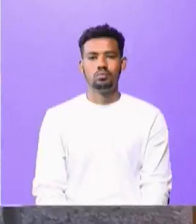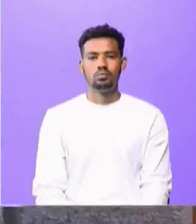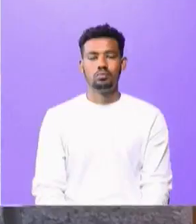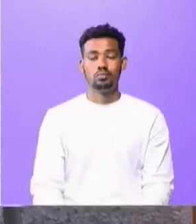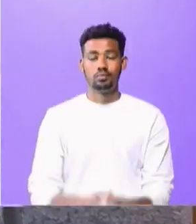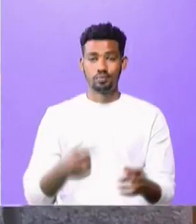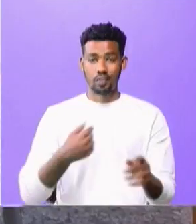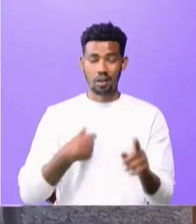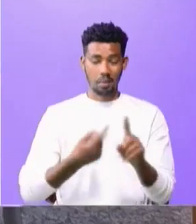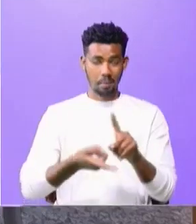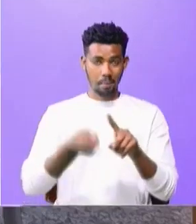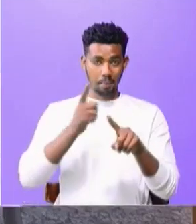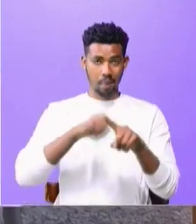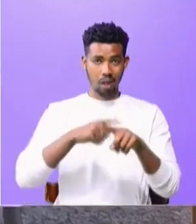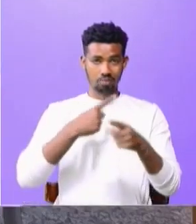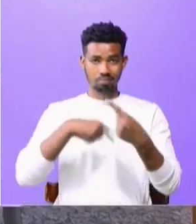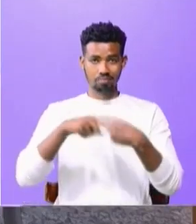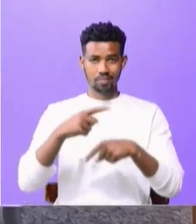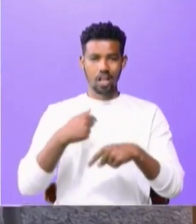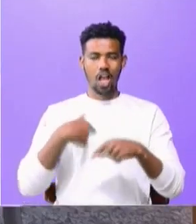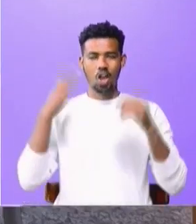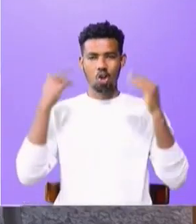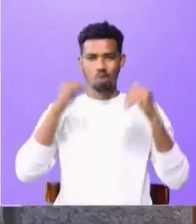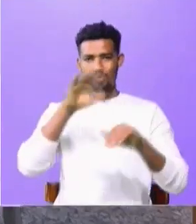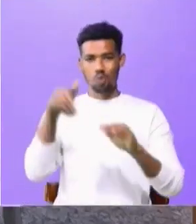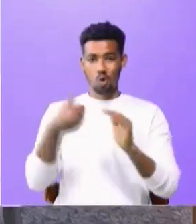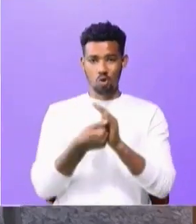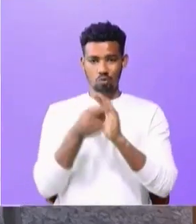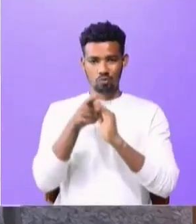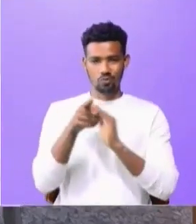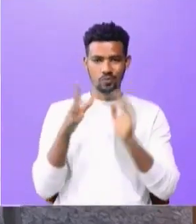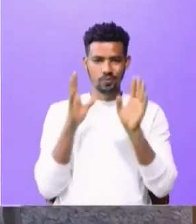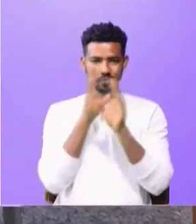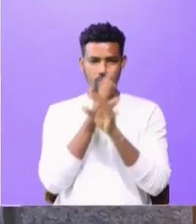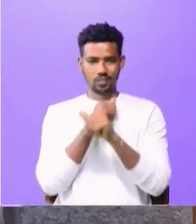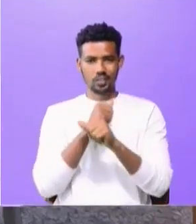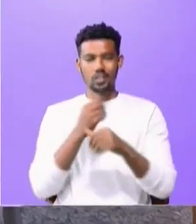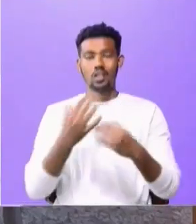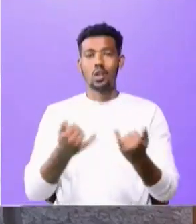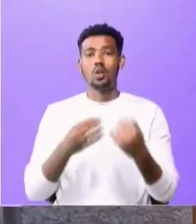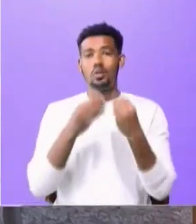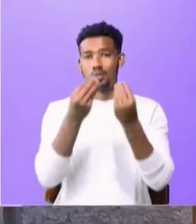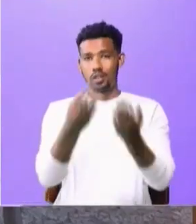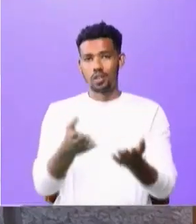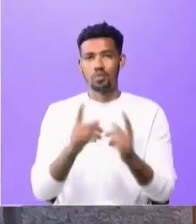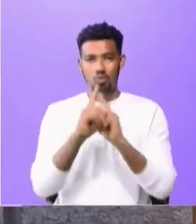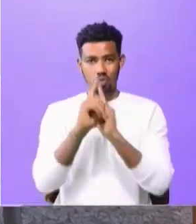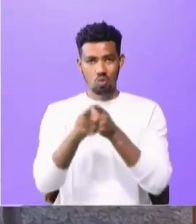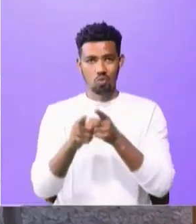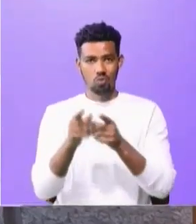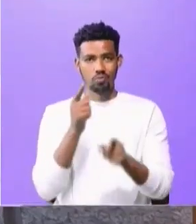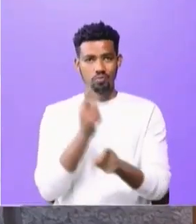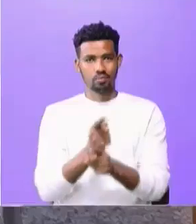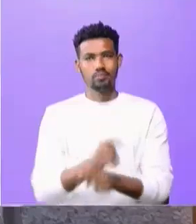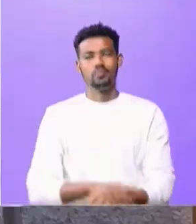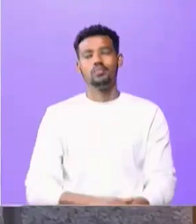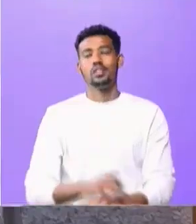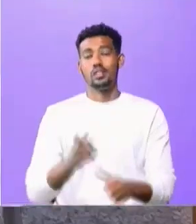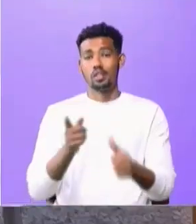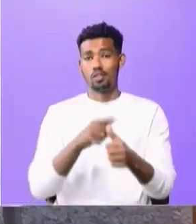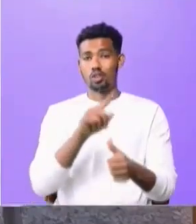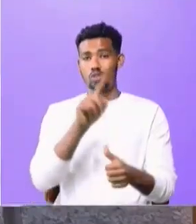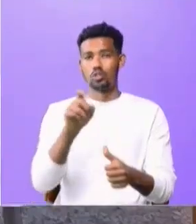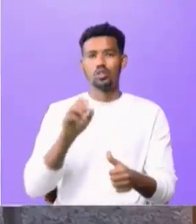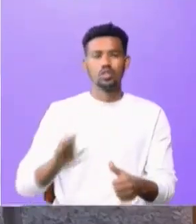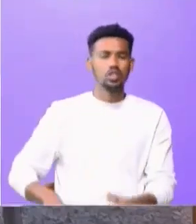I'm back, students. I hope you all have finished it. Let me give you correction and practice together. The first question, the